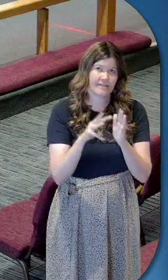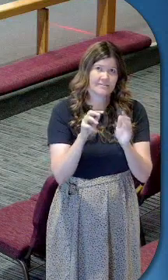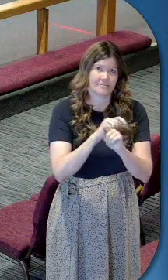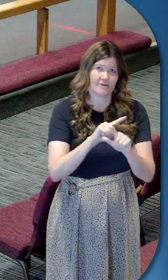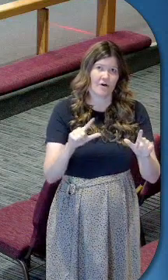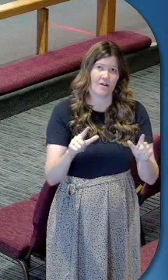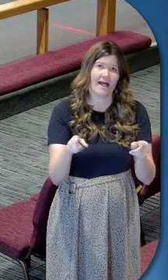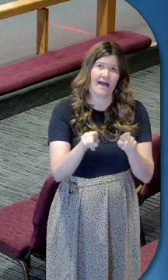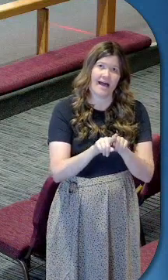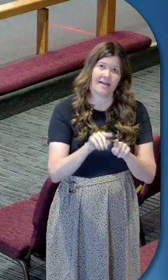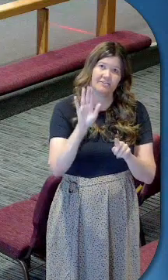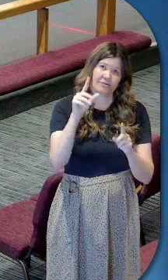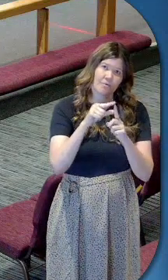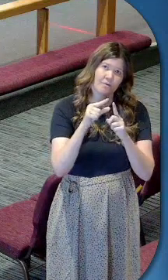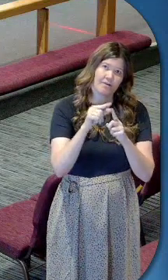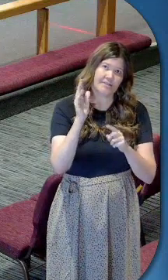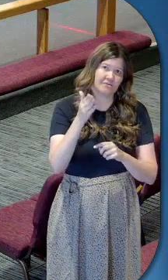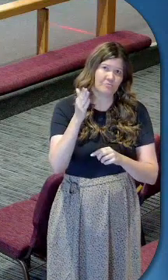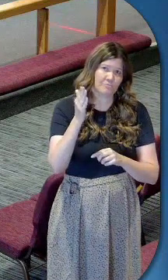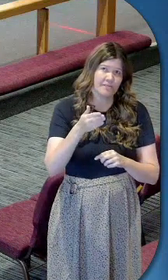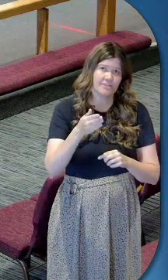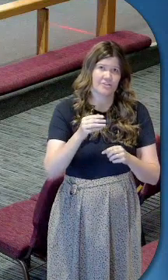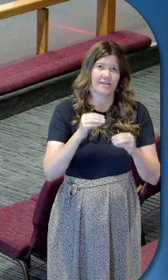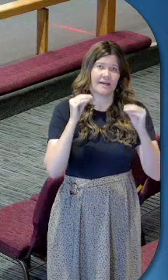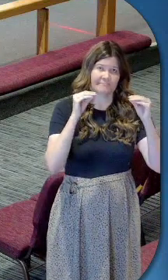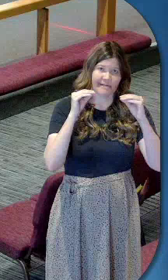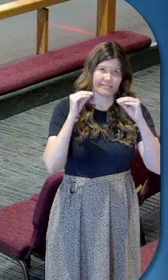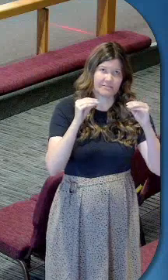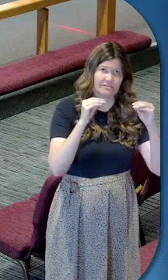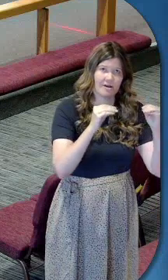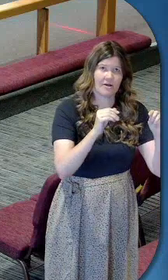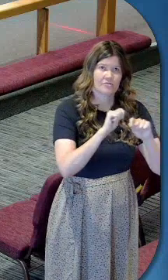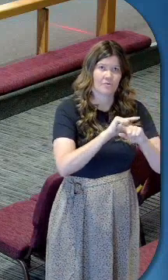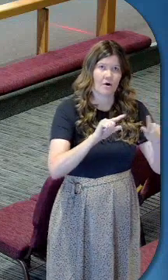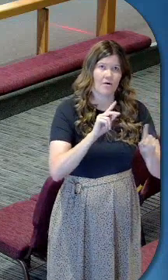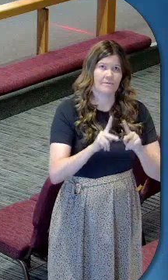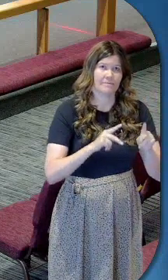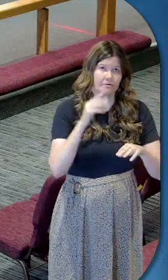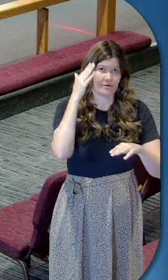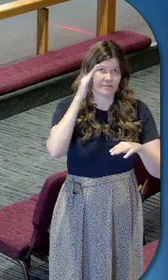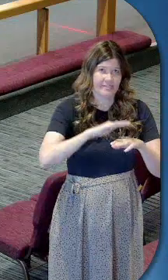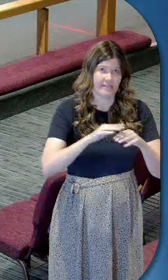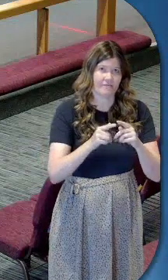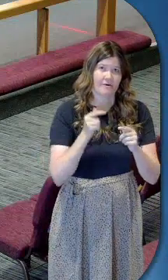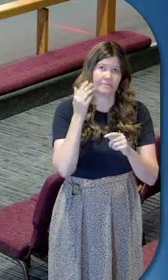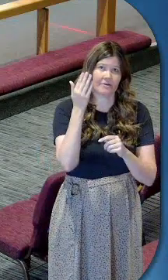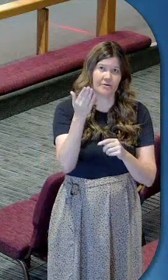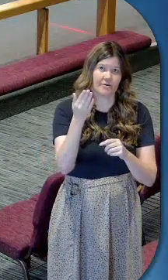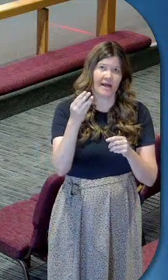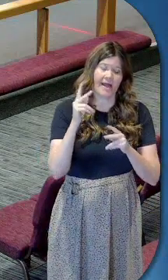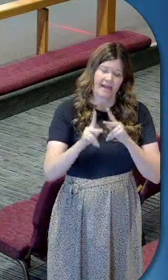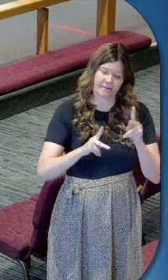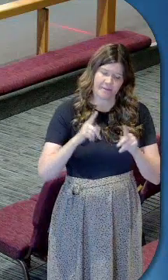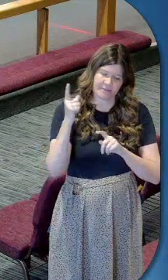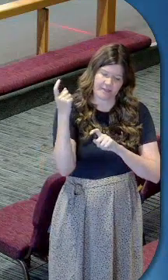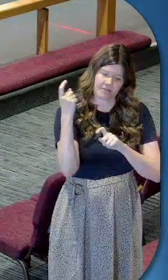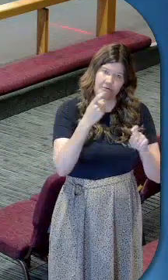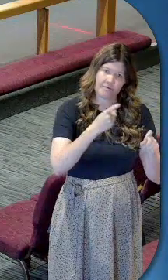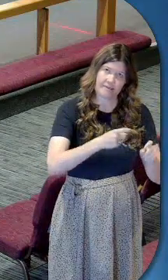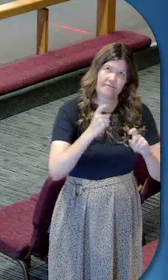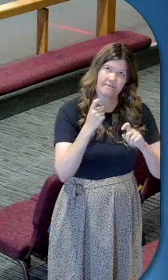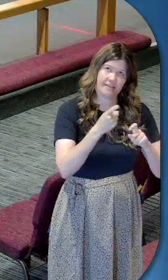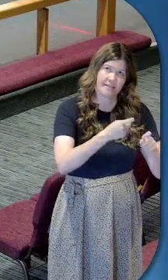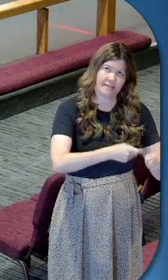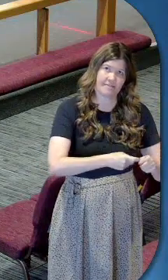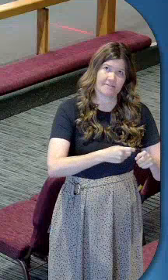as it's preached and taught by all who are ordained and commissioned by You, as well as those to whom You have given the gifts of to be